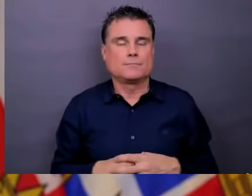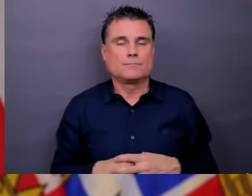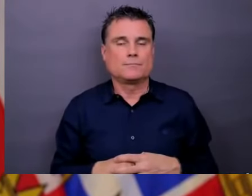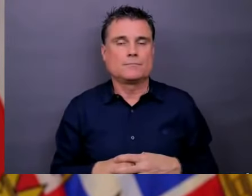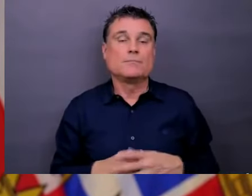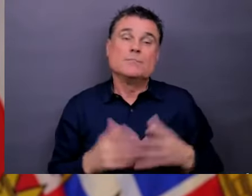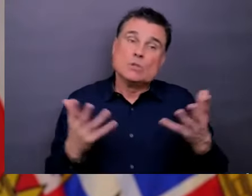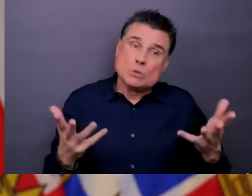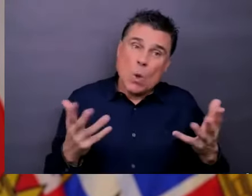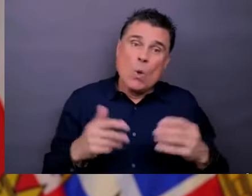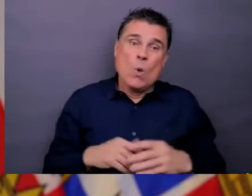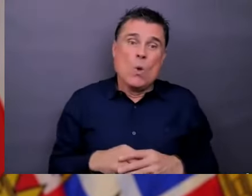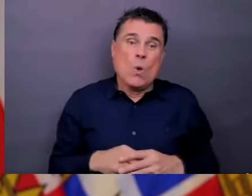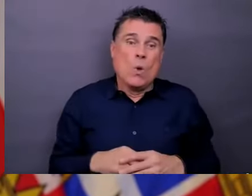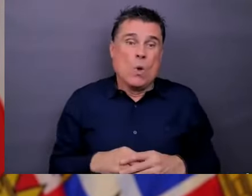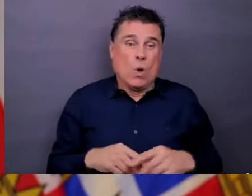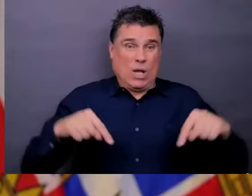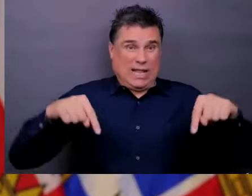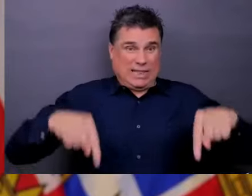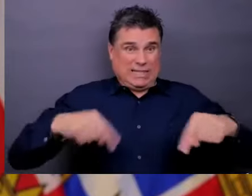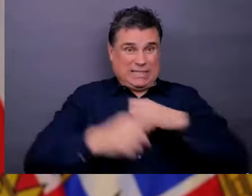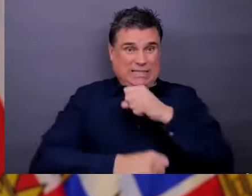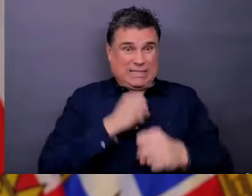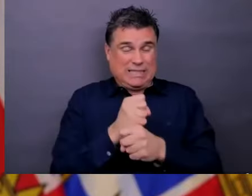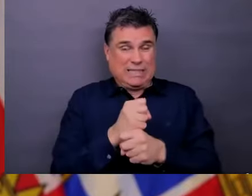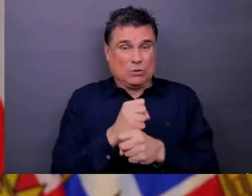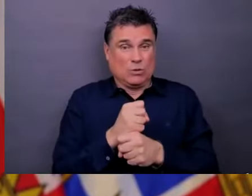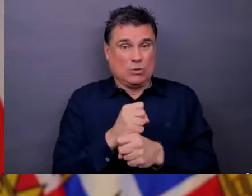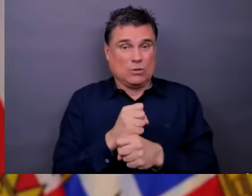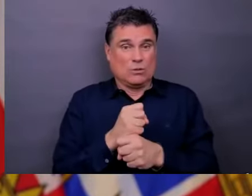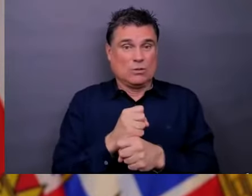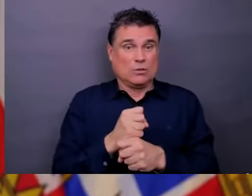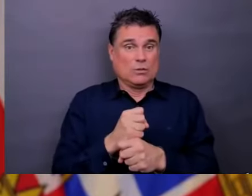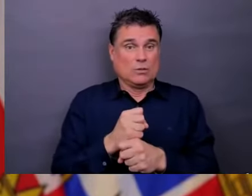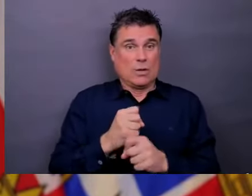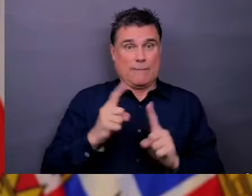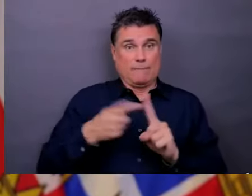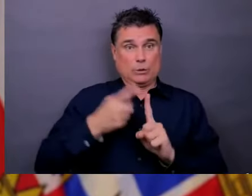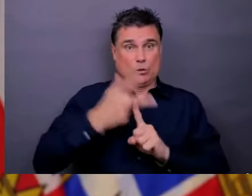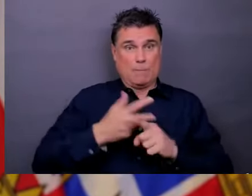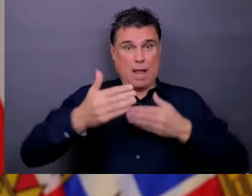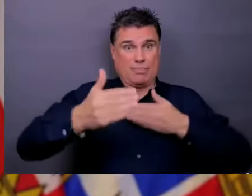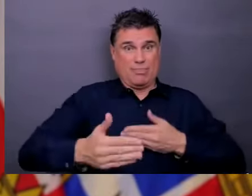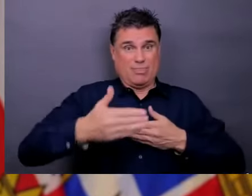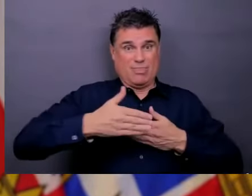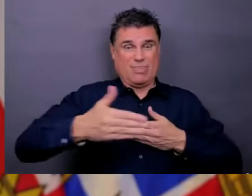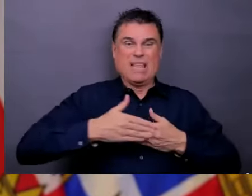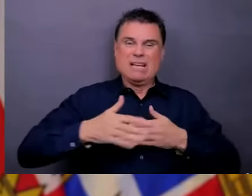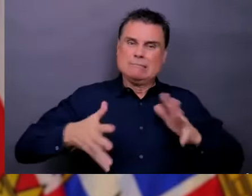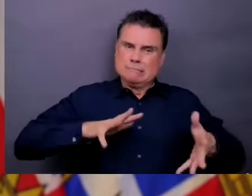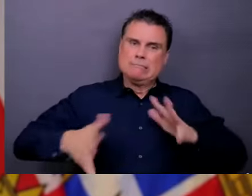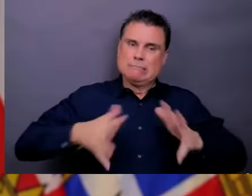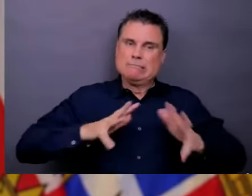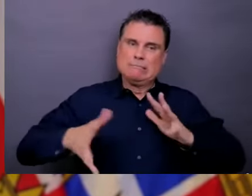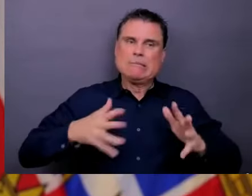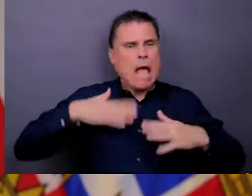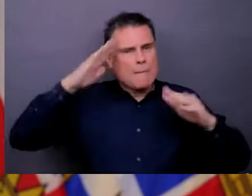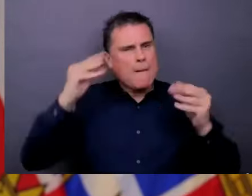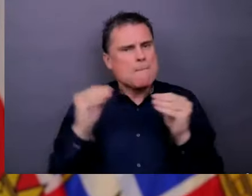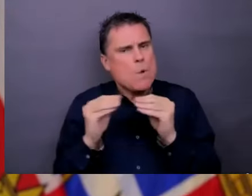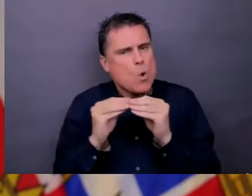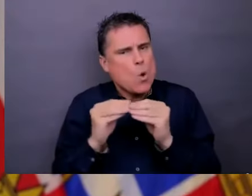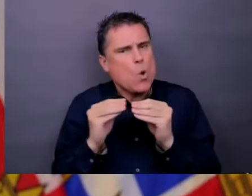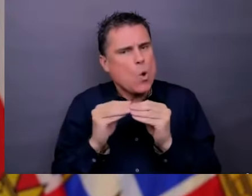expecting. I qualify everything because, as we know, with a large global production like this, there's always snags, whether it's the